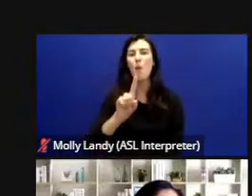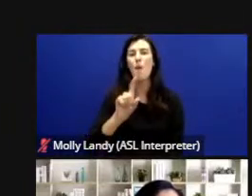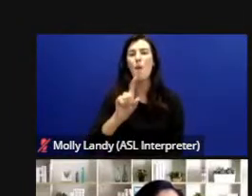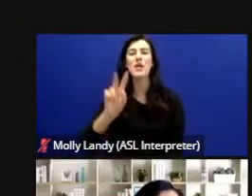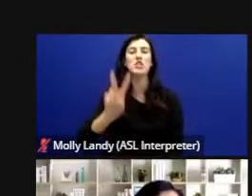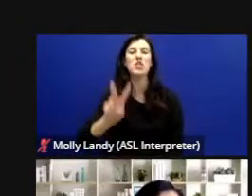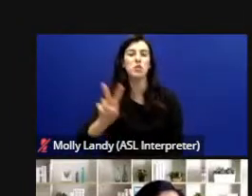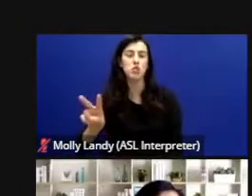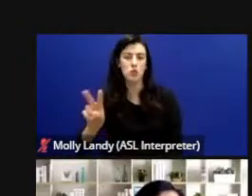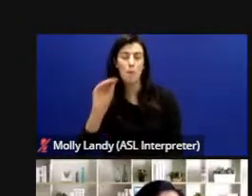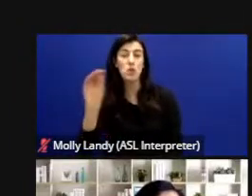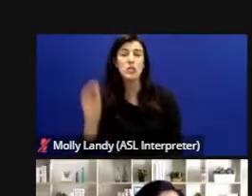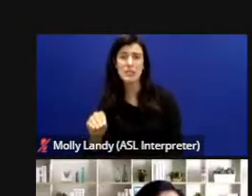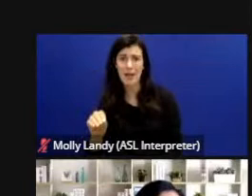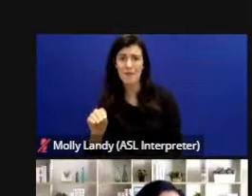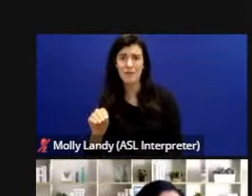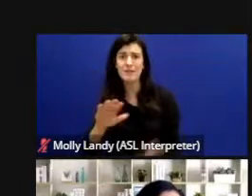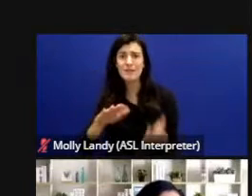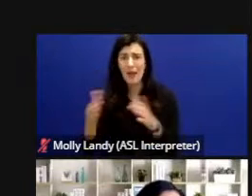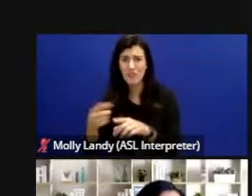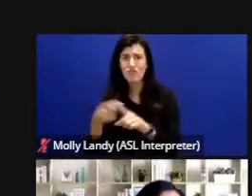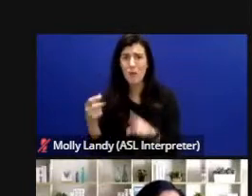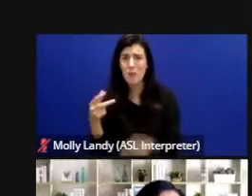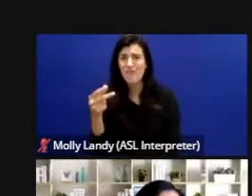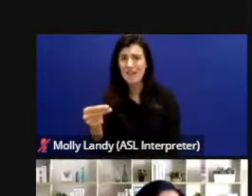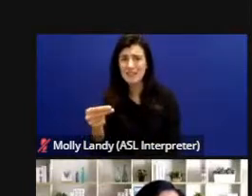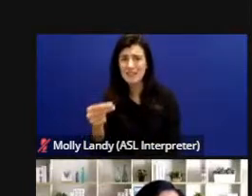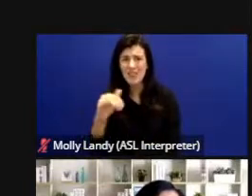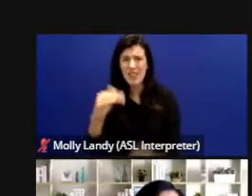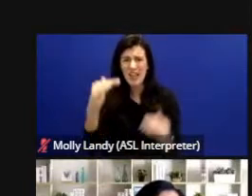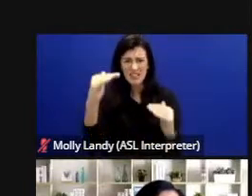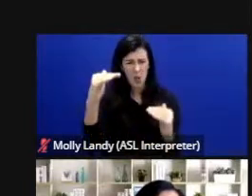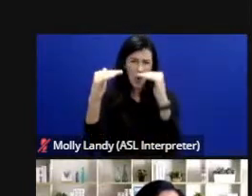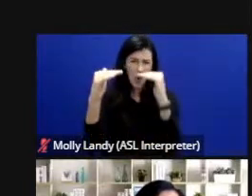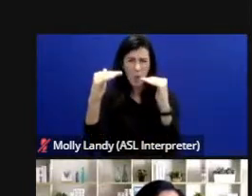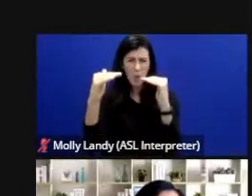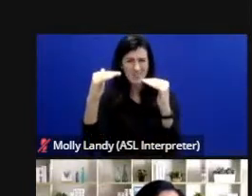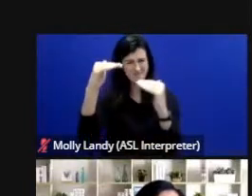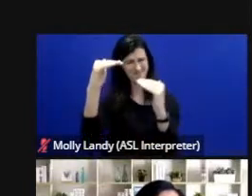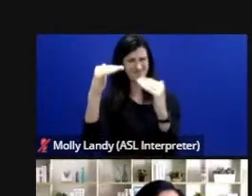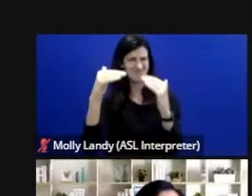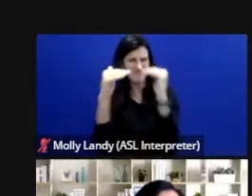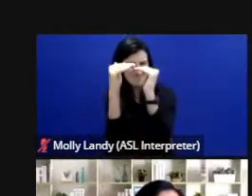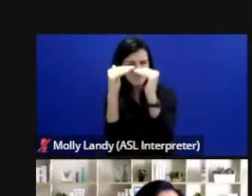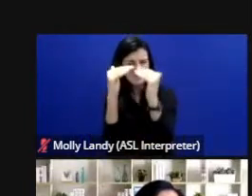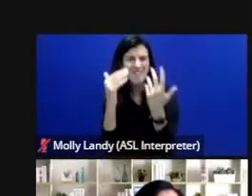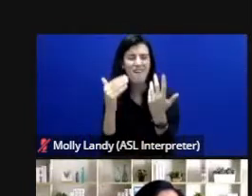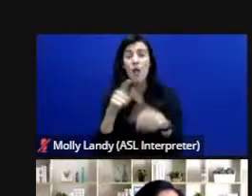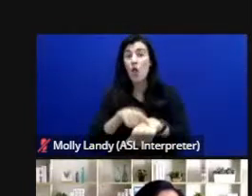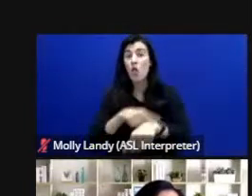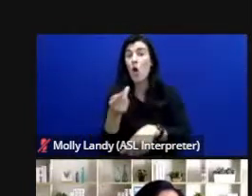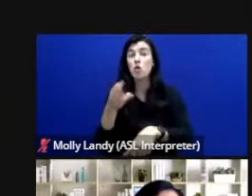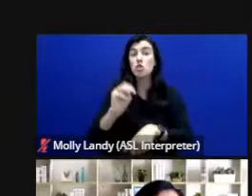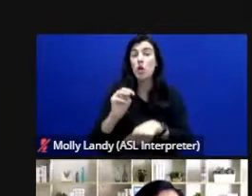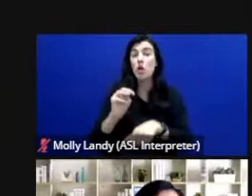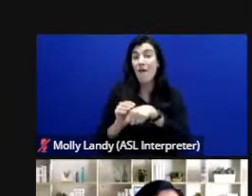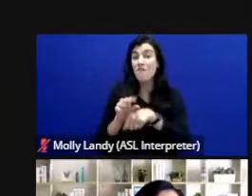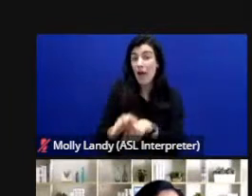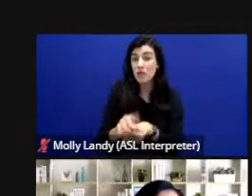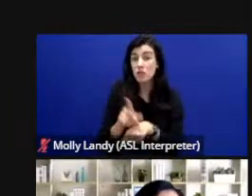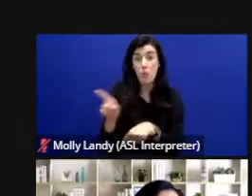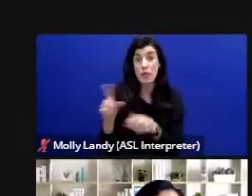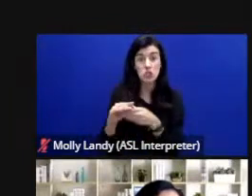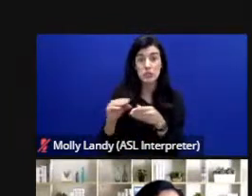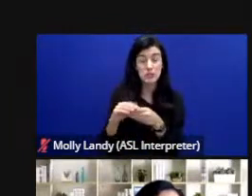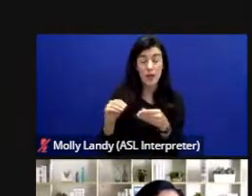1.22%. That is extremely close. Okay, so now the long-term effects were she was talking